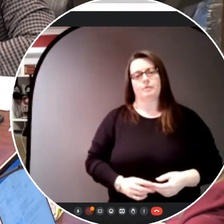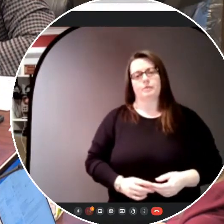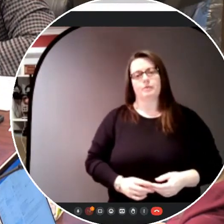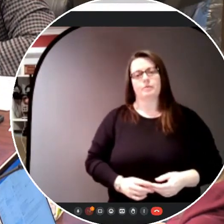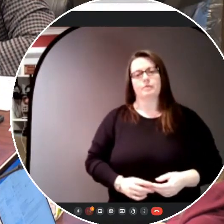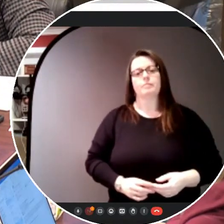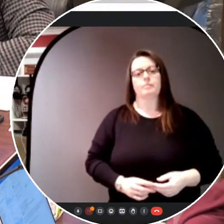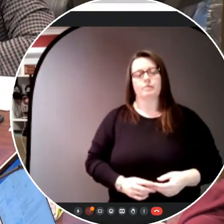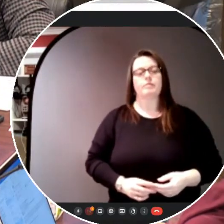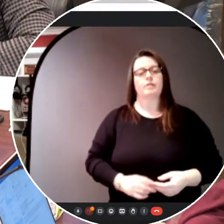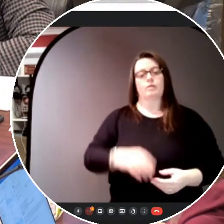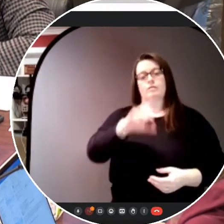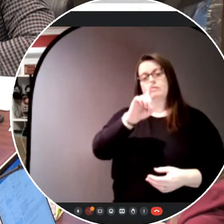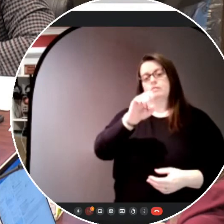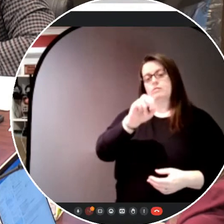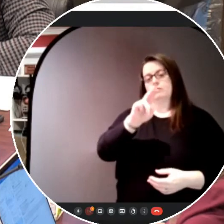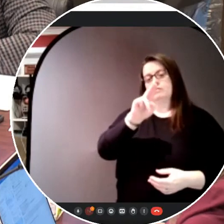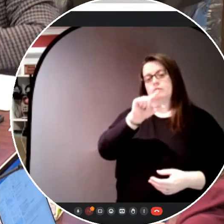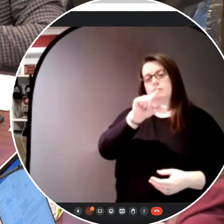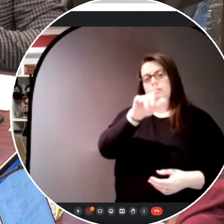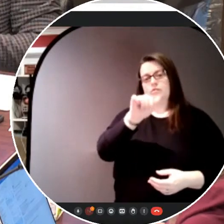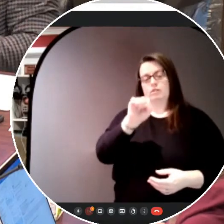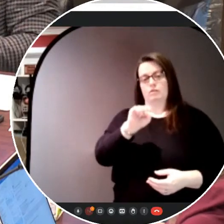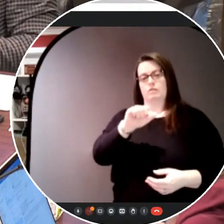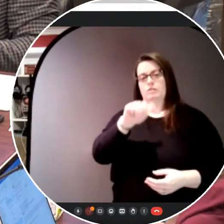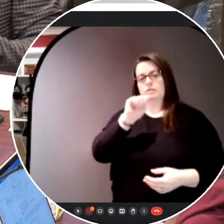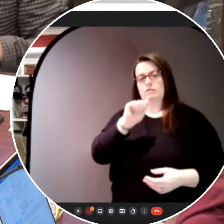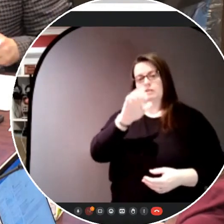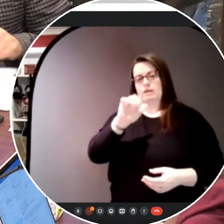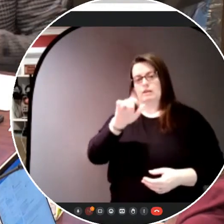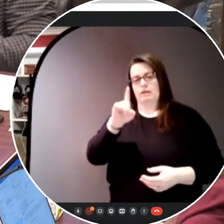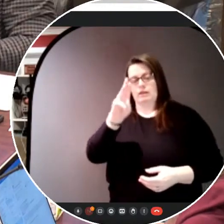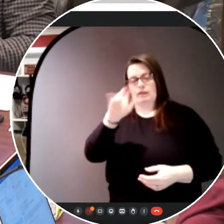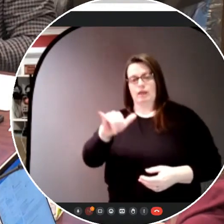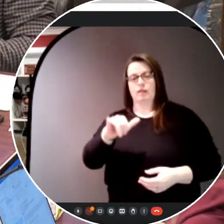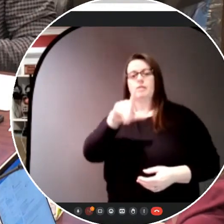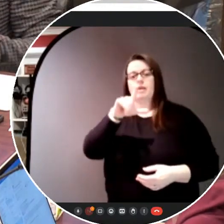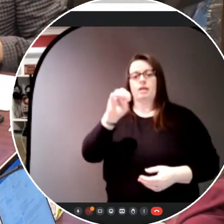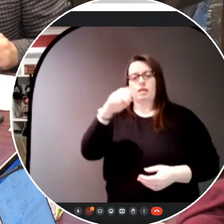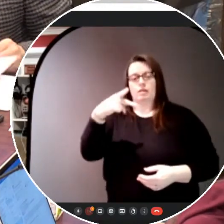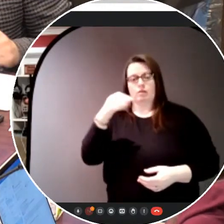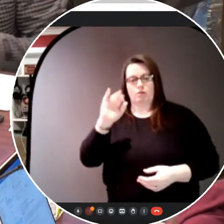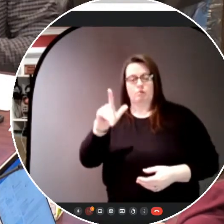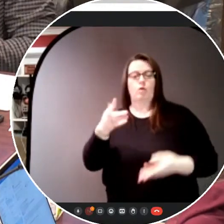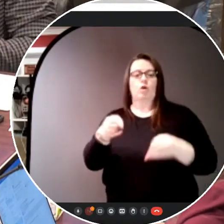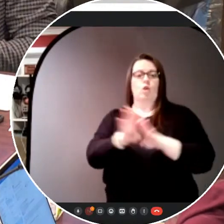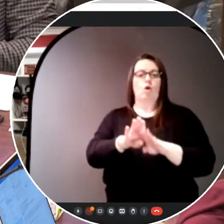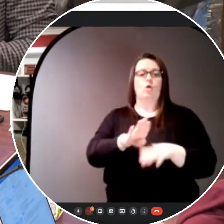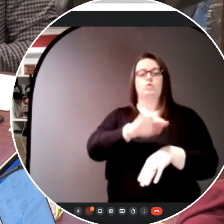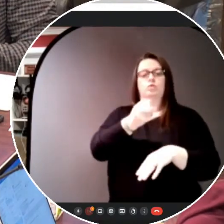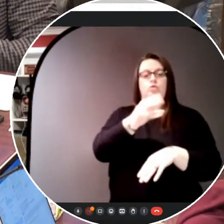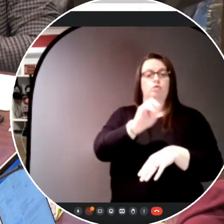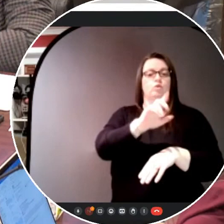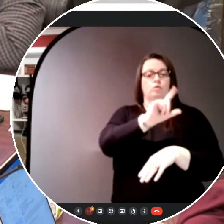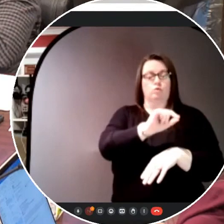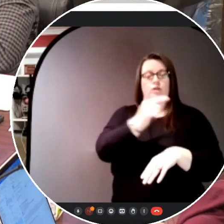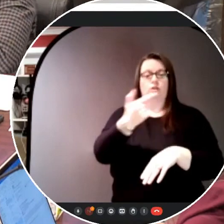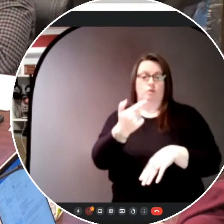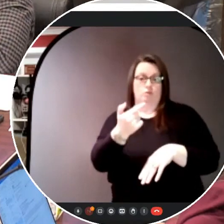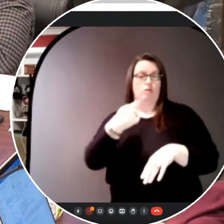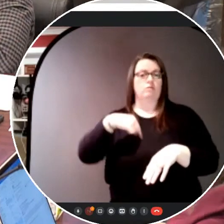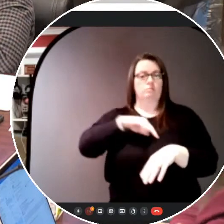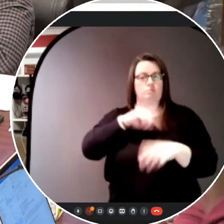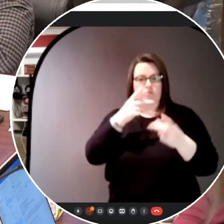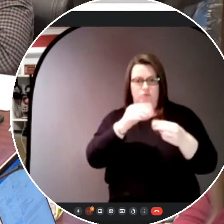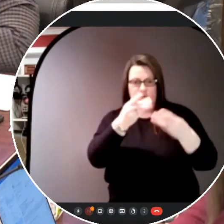So Douglas Academy in Lapoille closed in June of 2021. We subsequently had the property surveyed. We